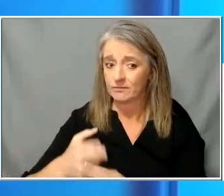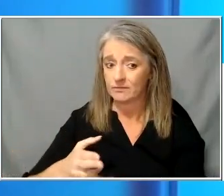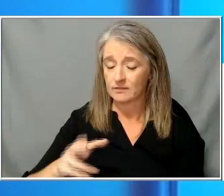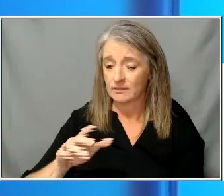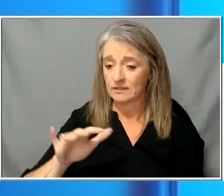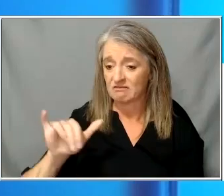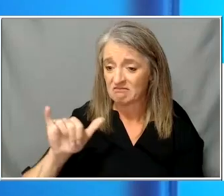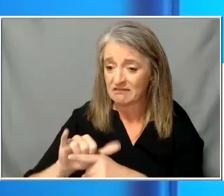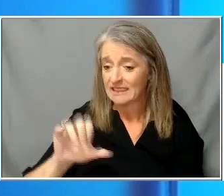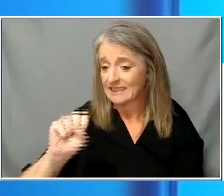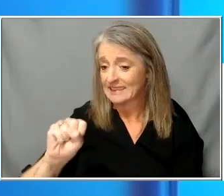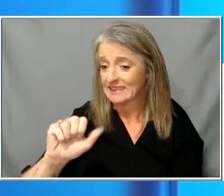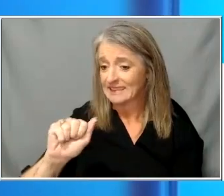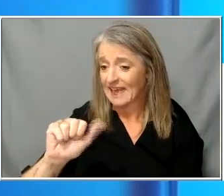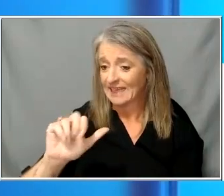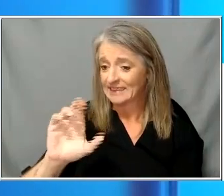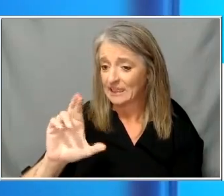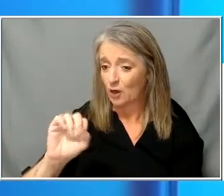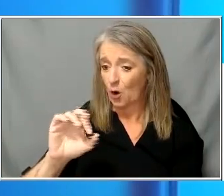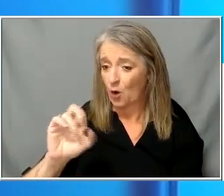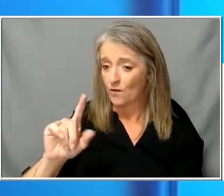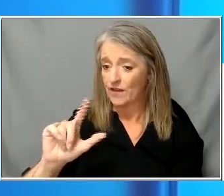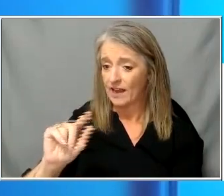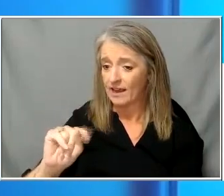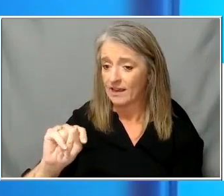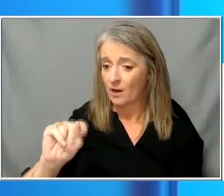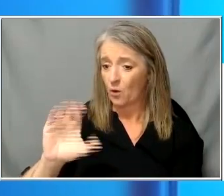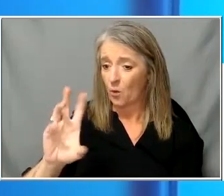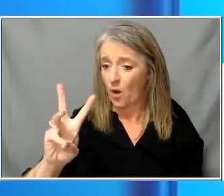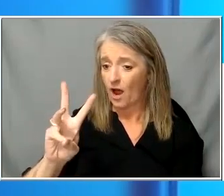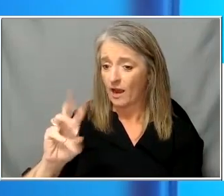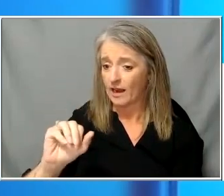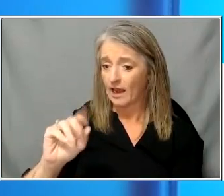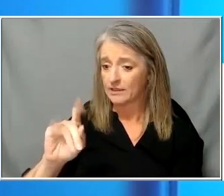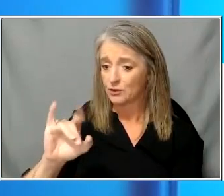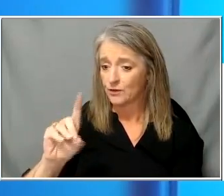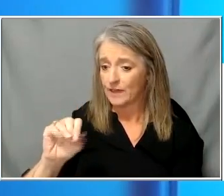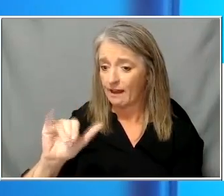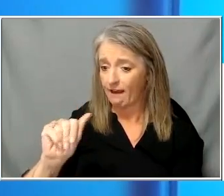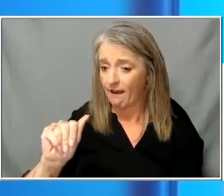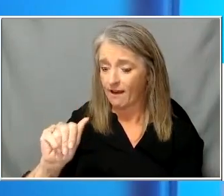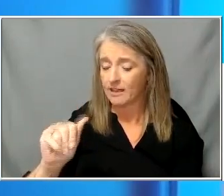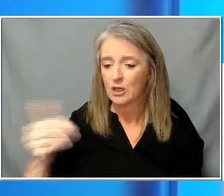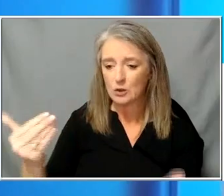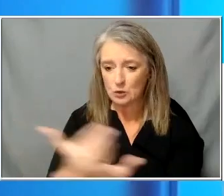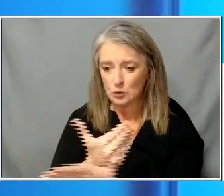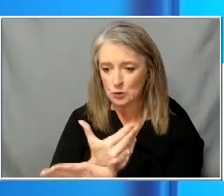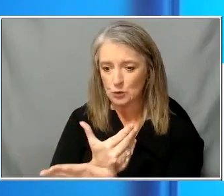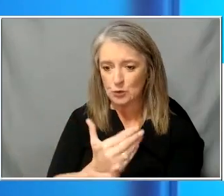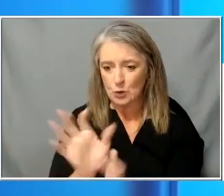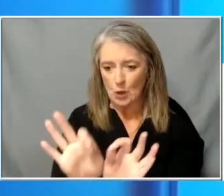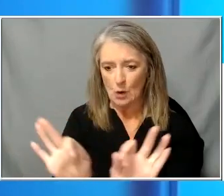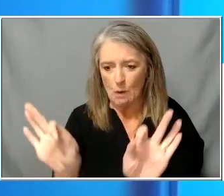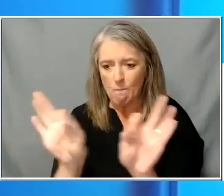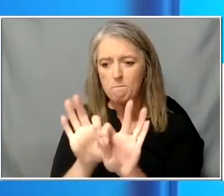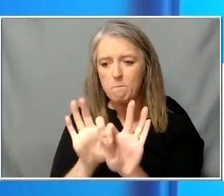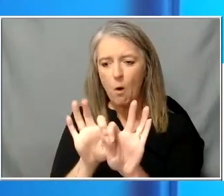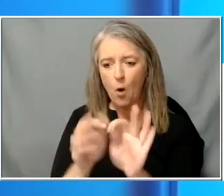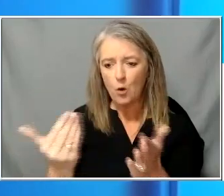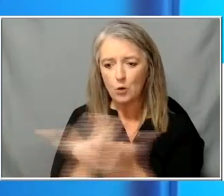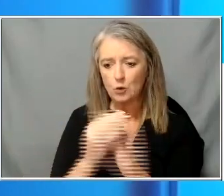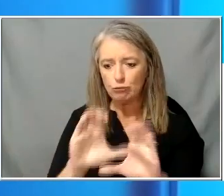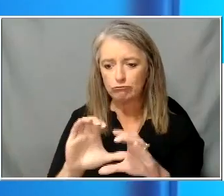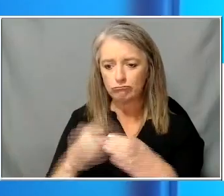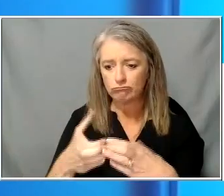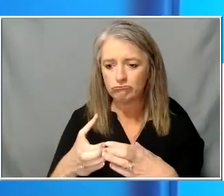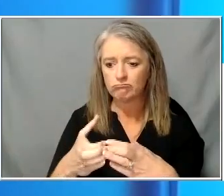govitecan, and what that medicine is an important new class of drugs, probably one of the most important new categories of